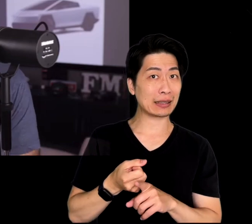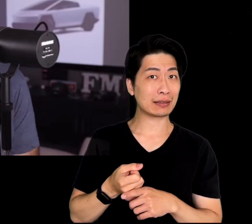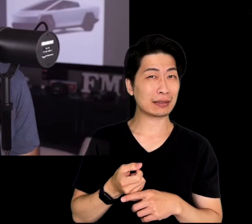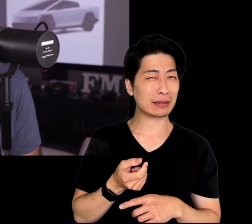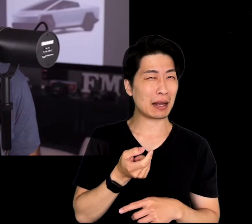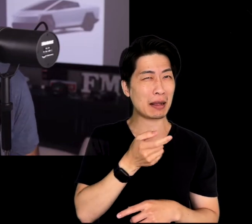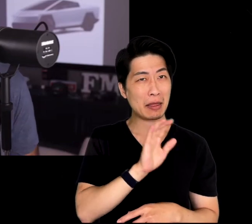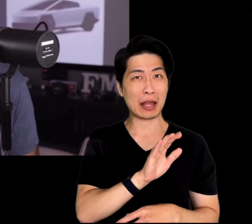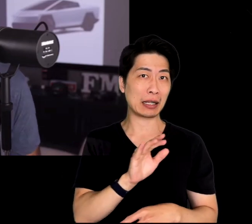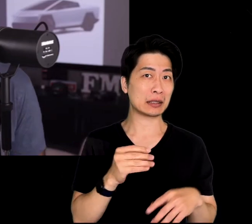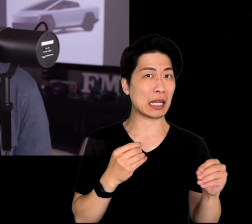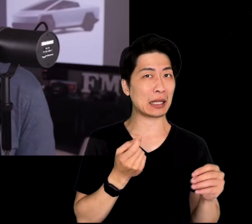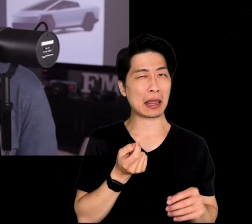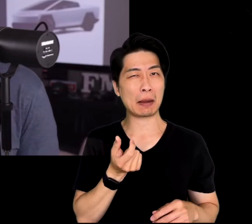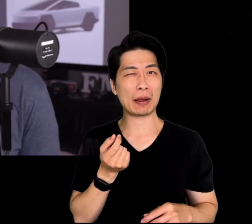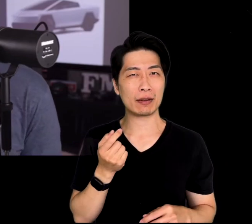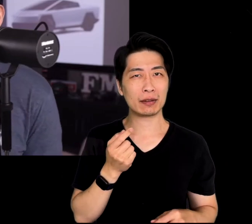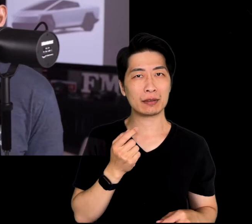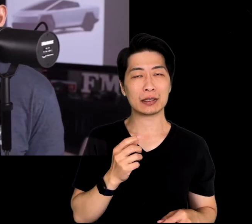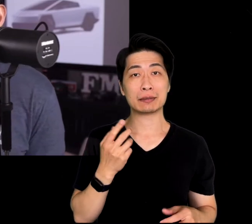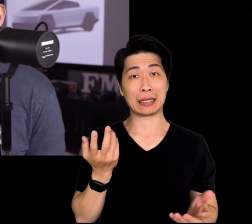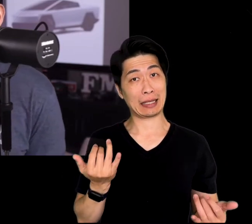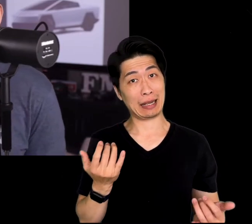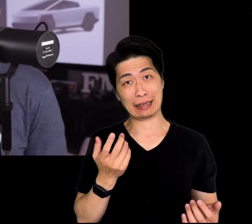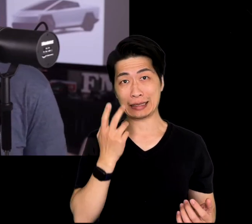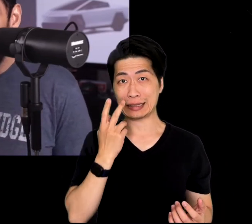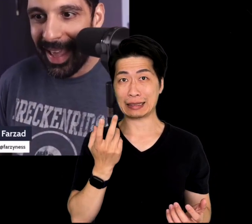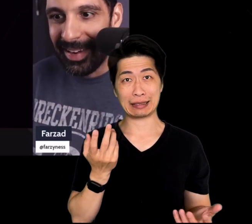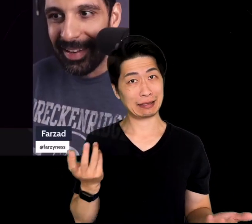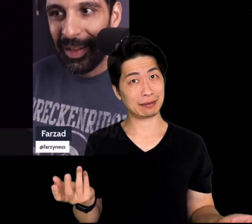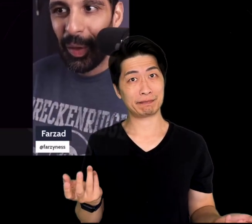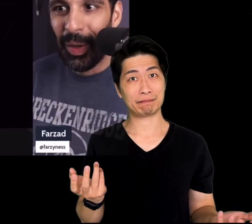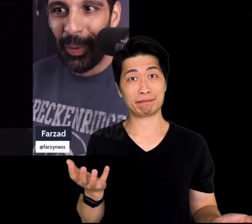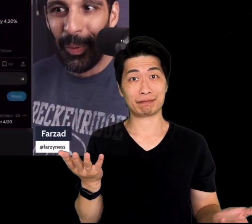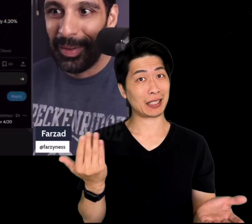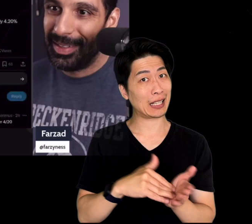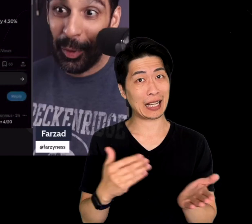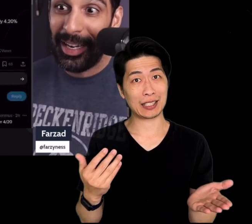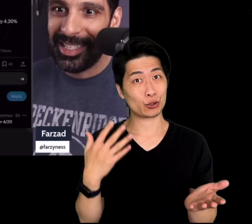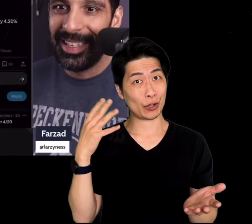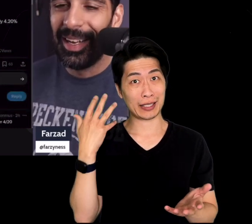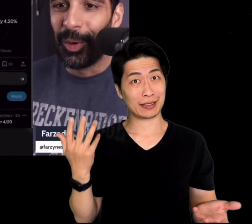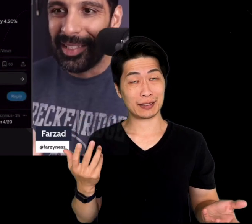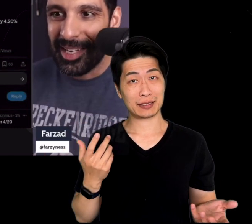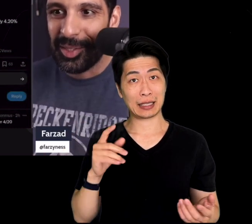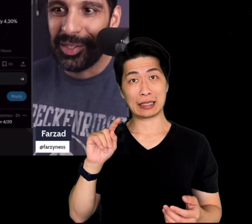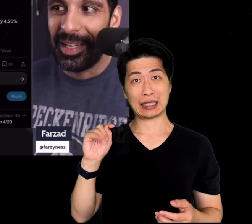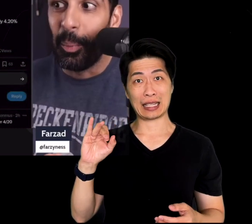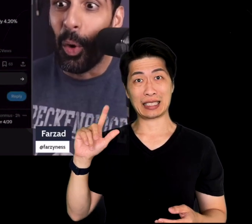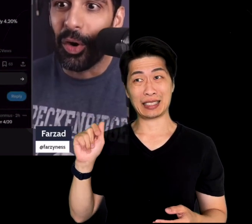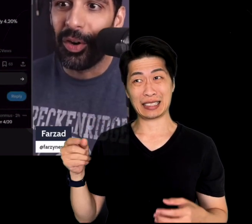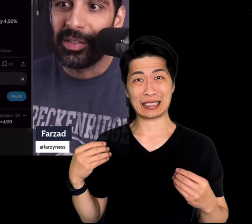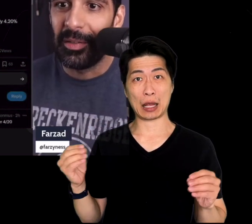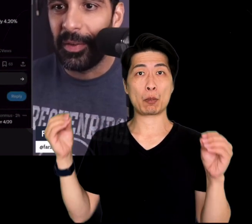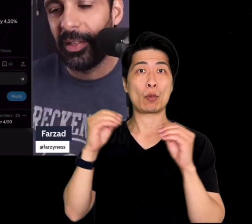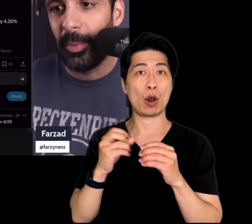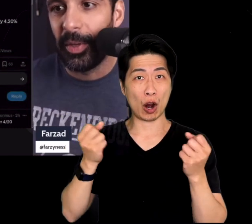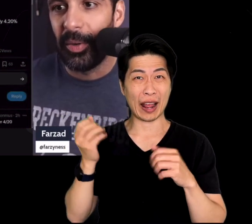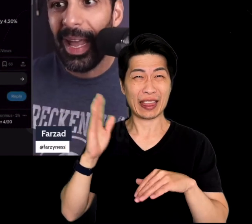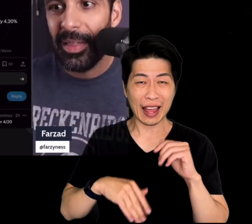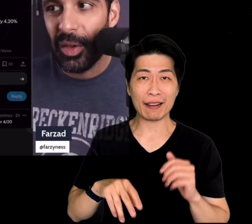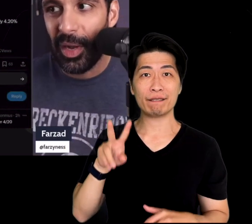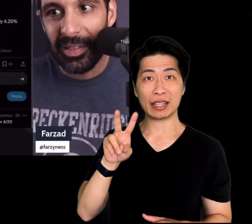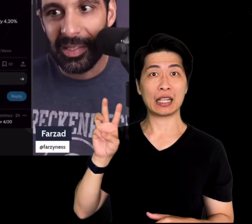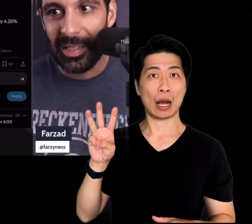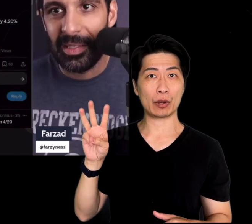this just a tiny bit, especially when we're getting to the point, again, crazy, where Tesla's selling more cars than